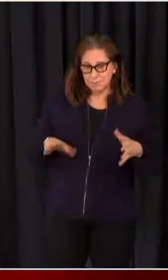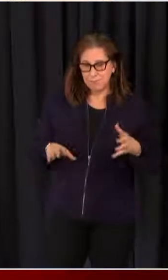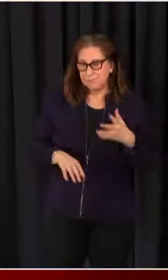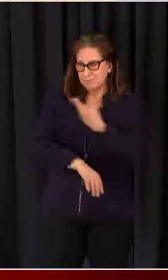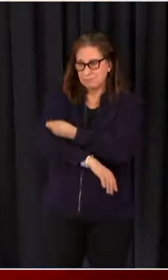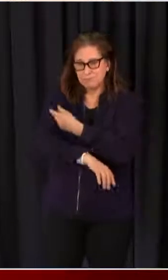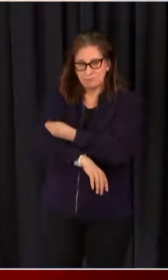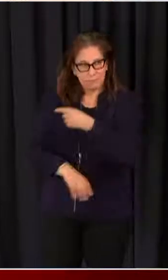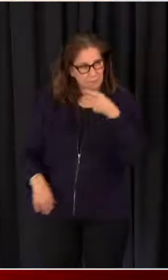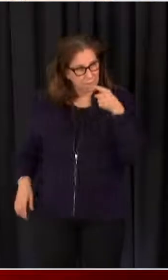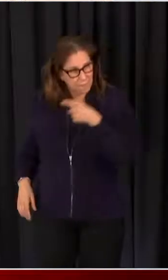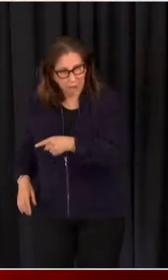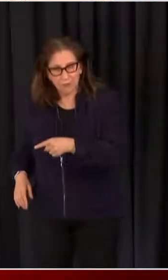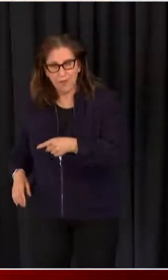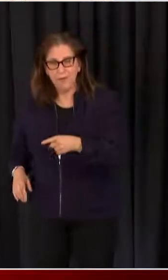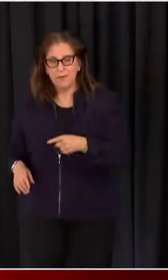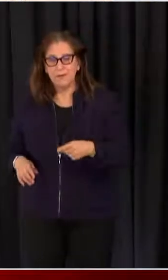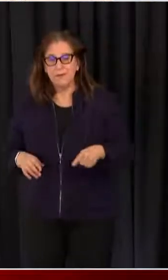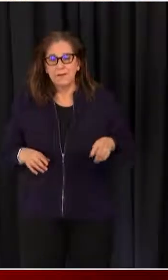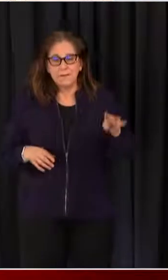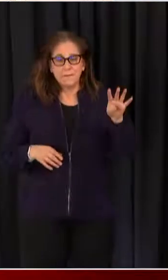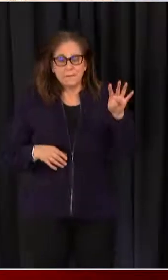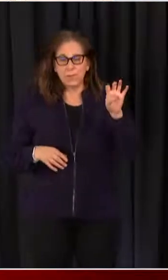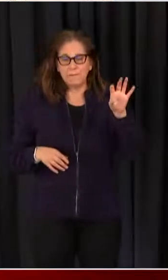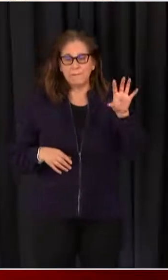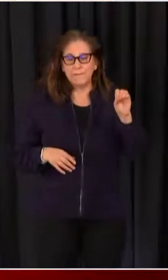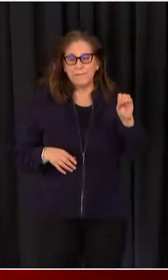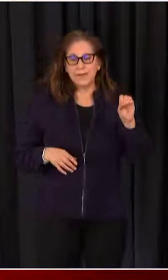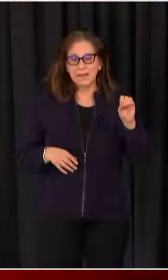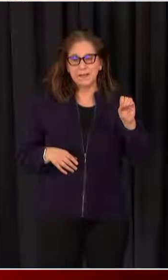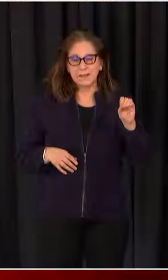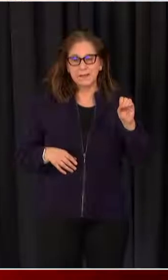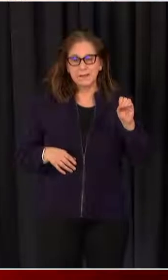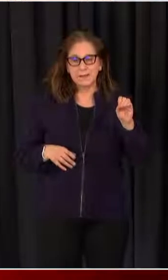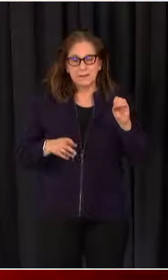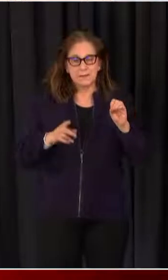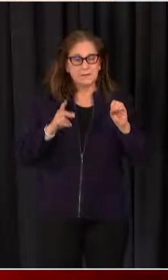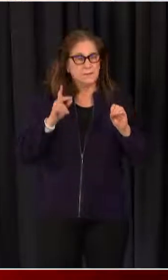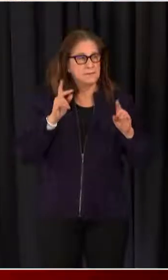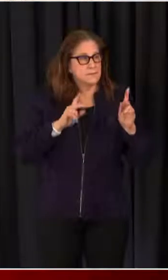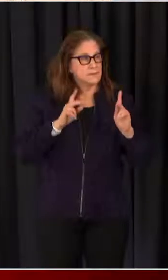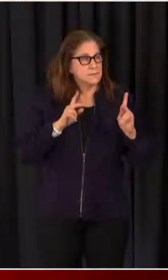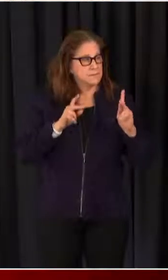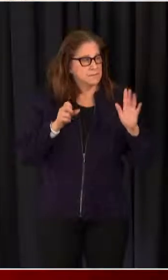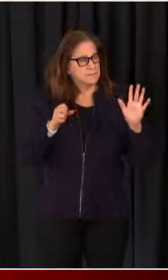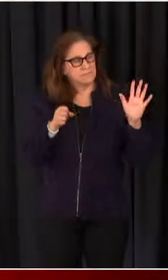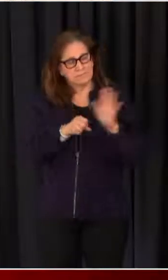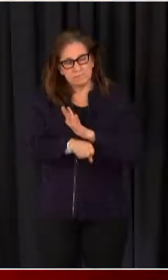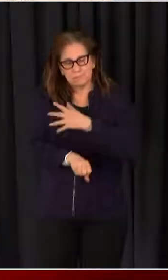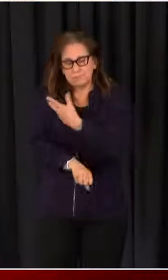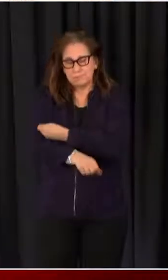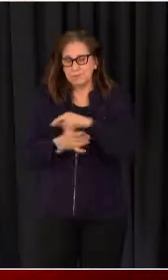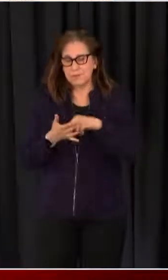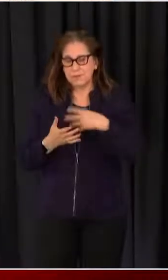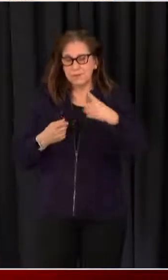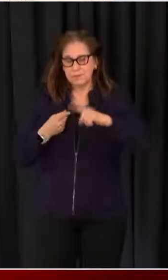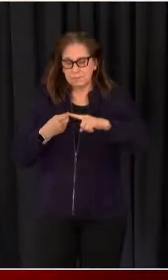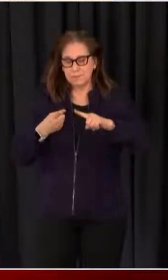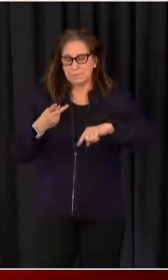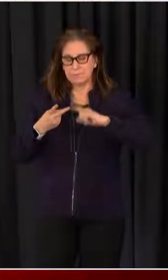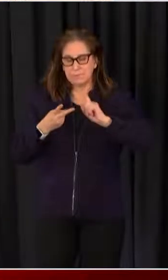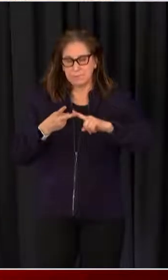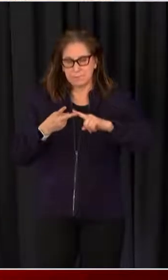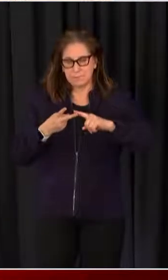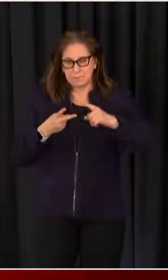population. 450 have been fully vaccinated, and there's been a 97%